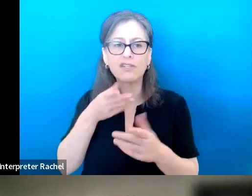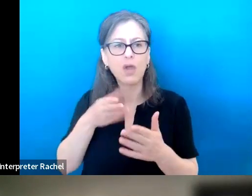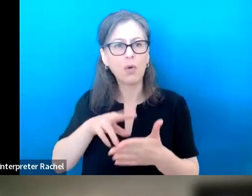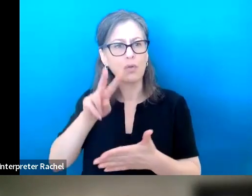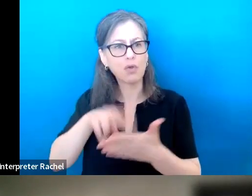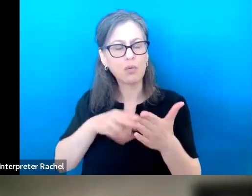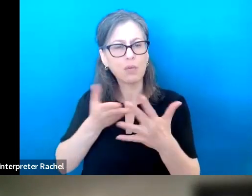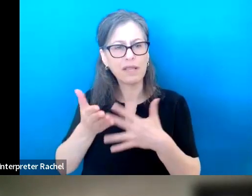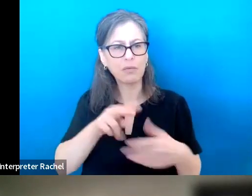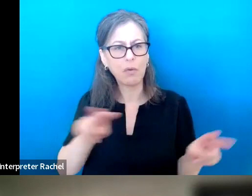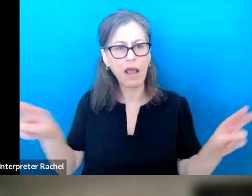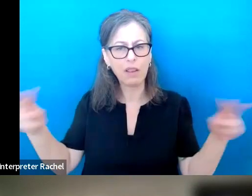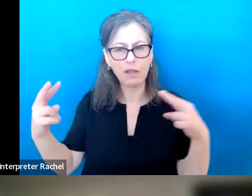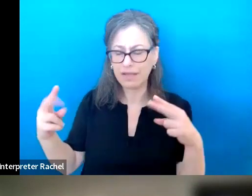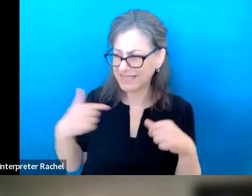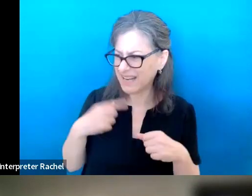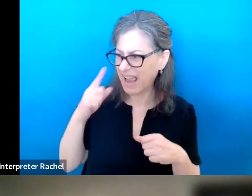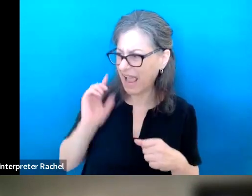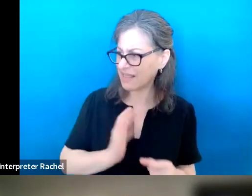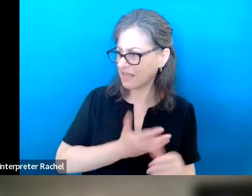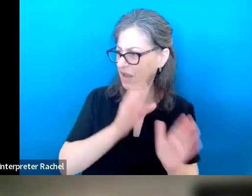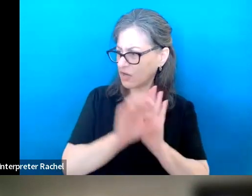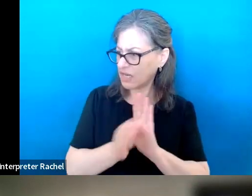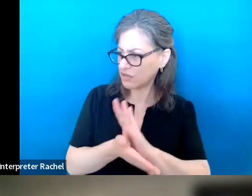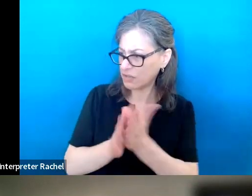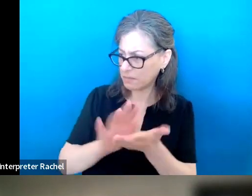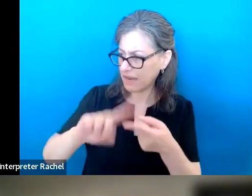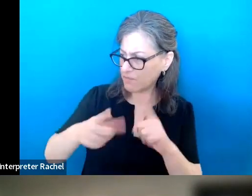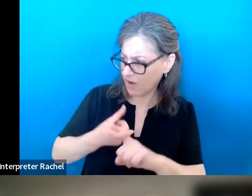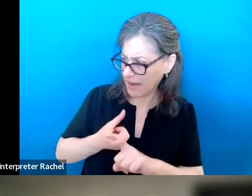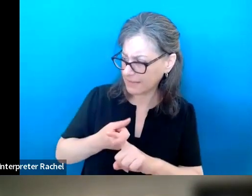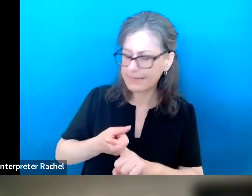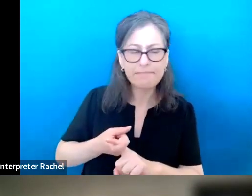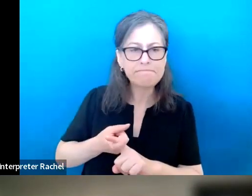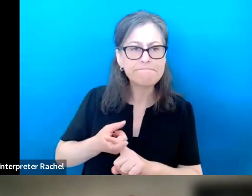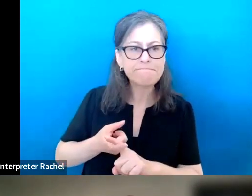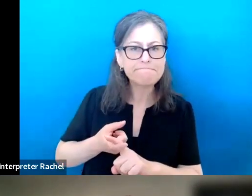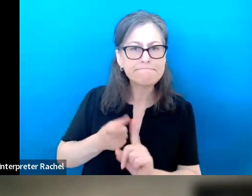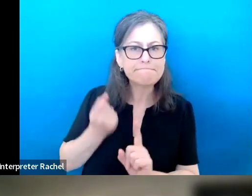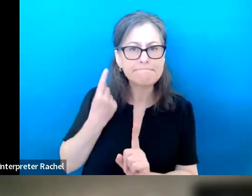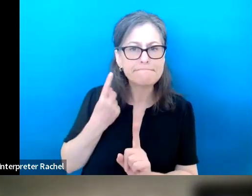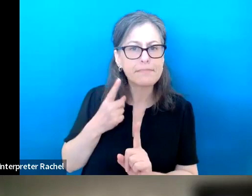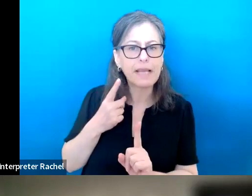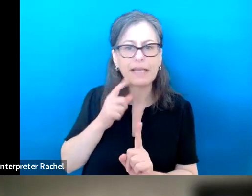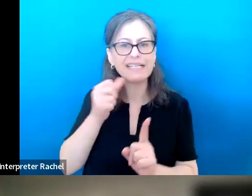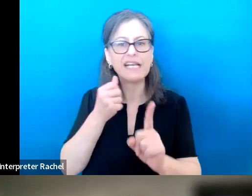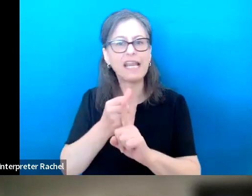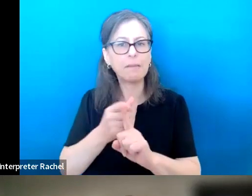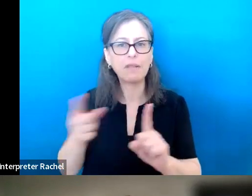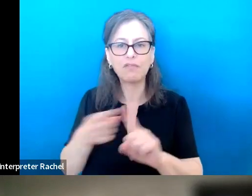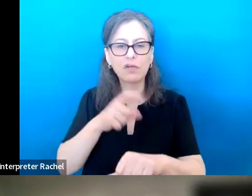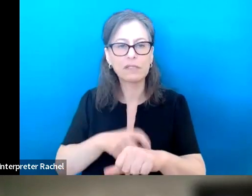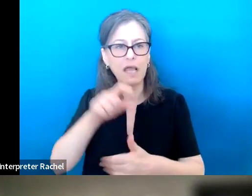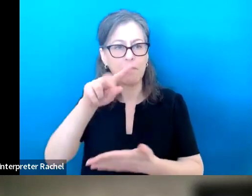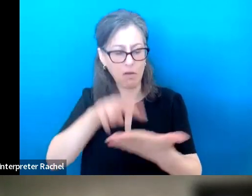turned to her and said, I think our characters become friends, which is something that didn't quite sort of hit me on first reading of